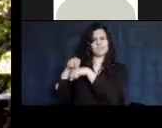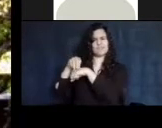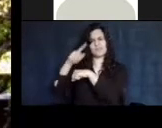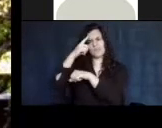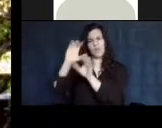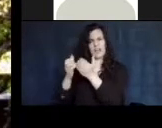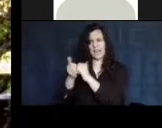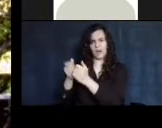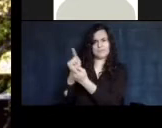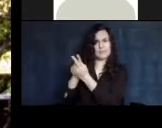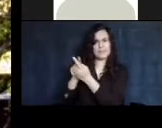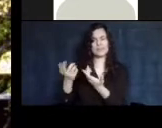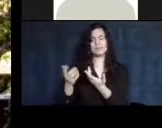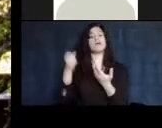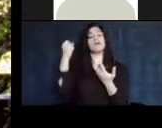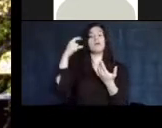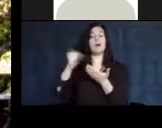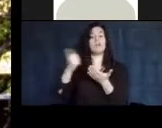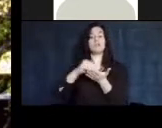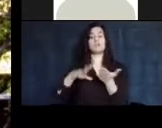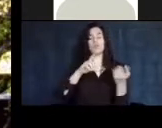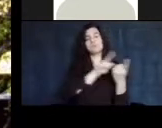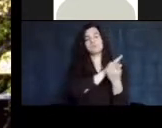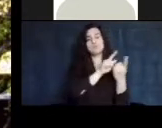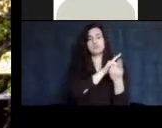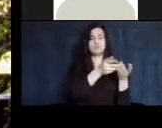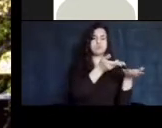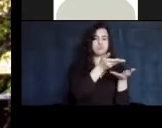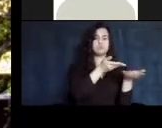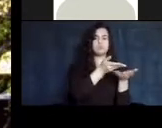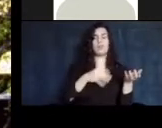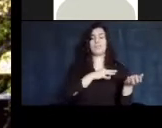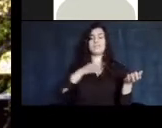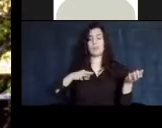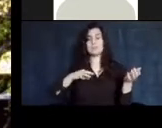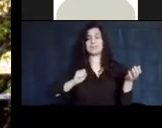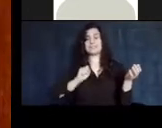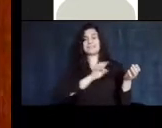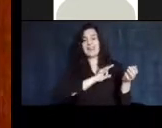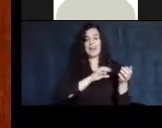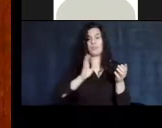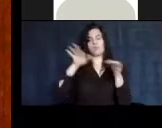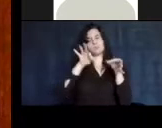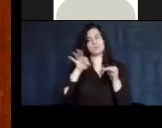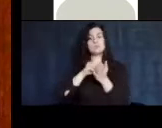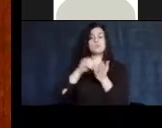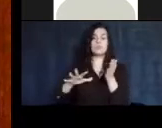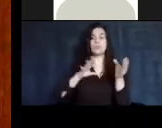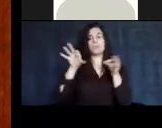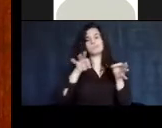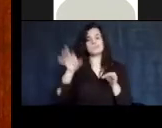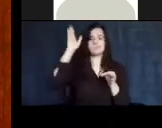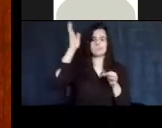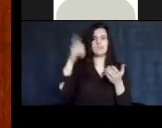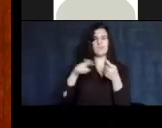meet fellow Cardinals, and you'll hear from some faculty and staff at Lamar. So this summer, with everything that is going